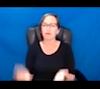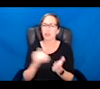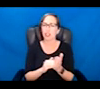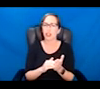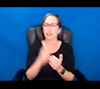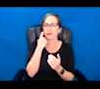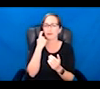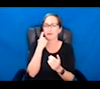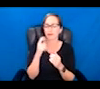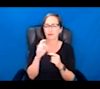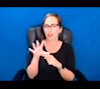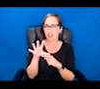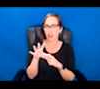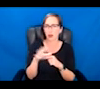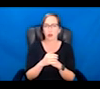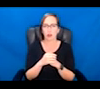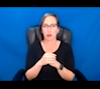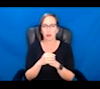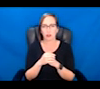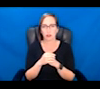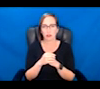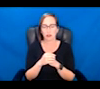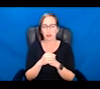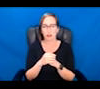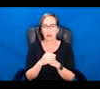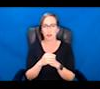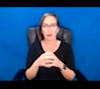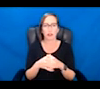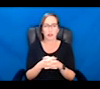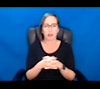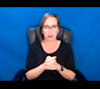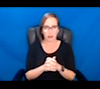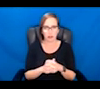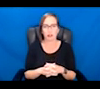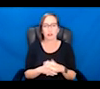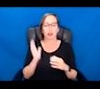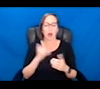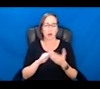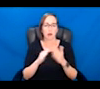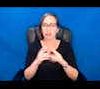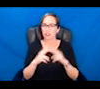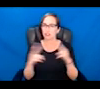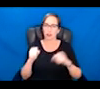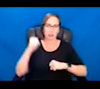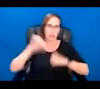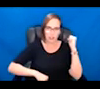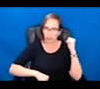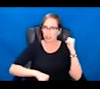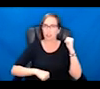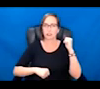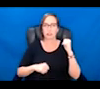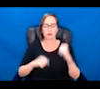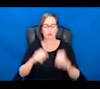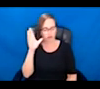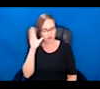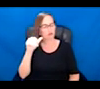so much in resistance and so much in the natural resilience that our communities have shown, so much in the spirit and